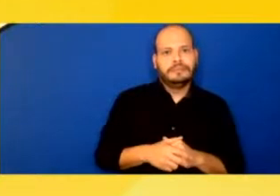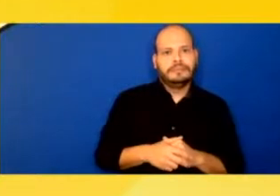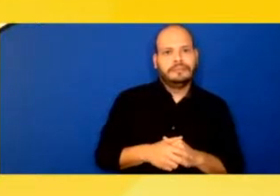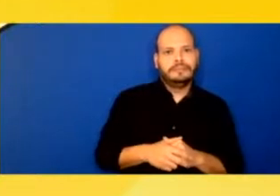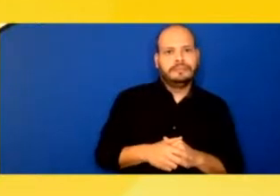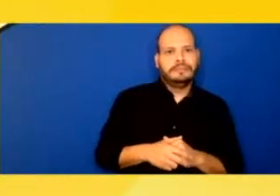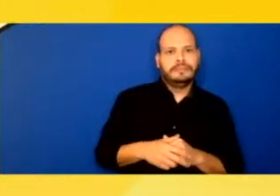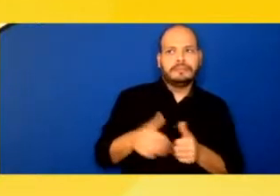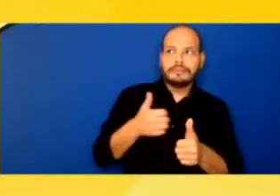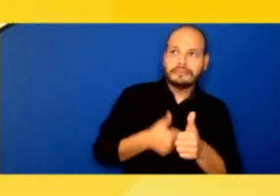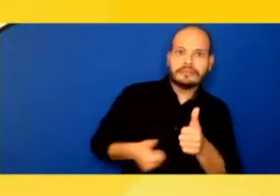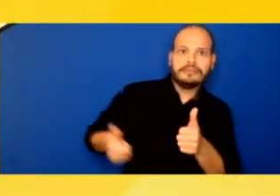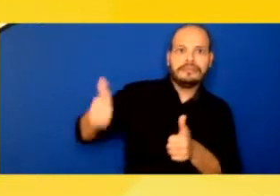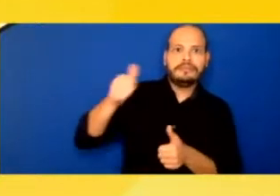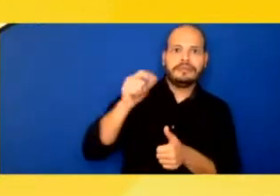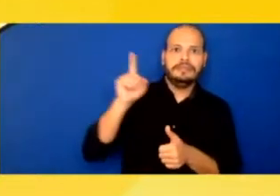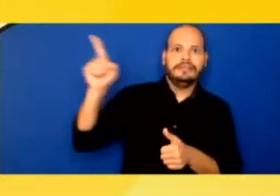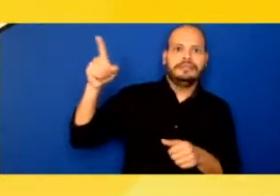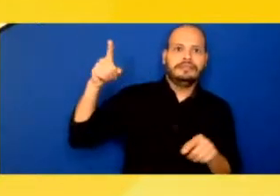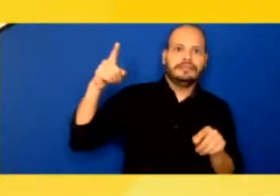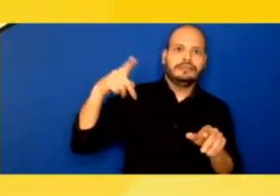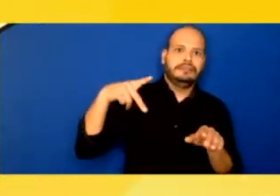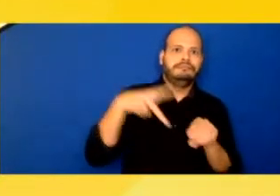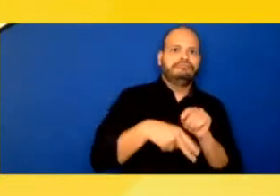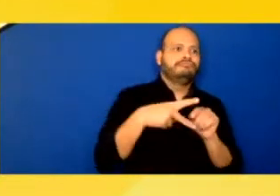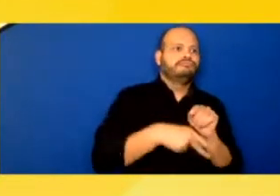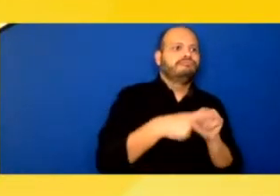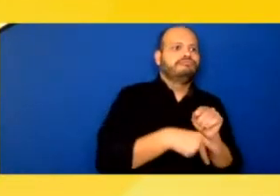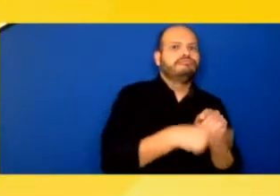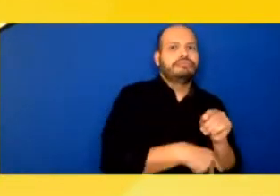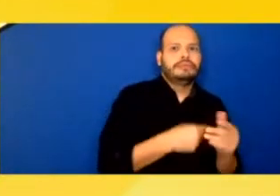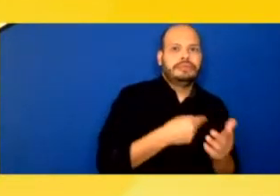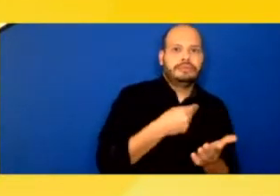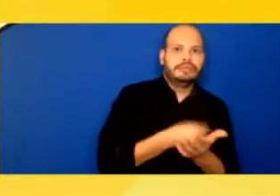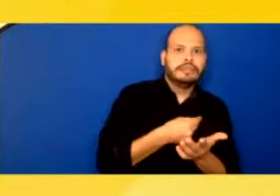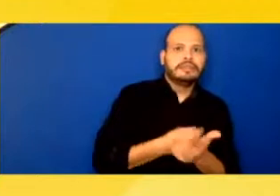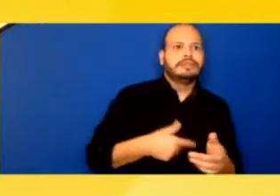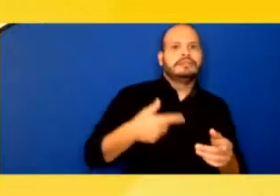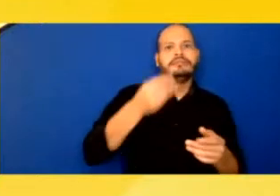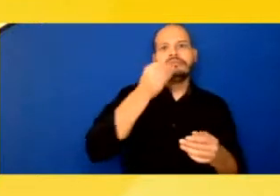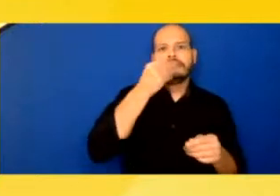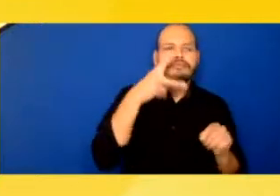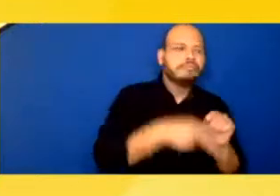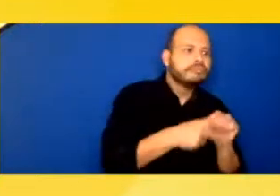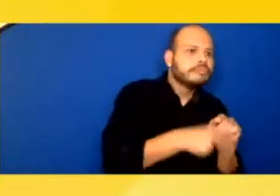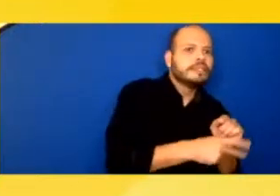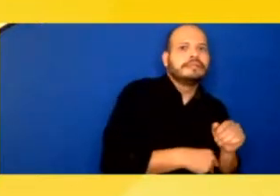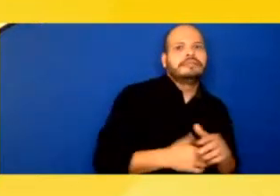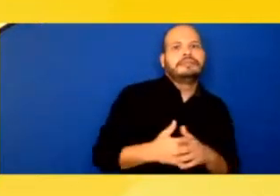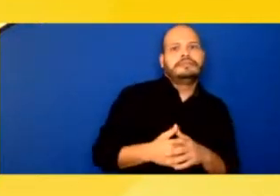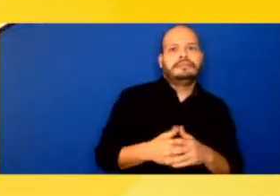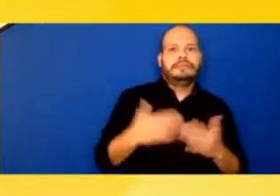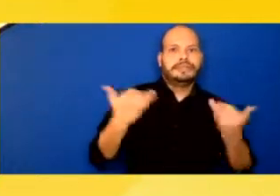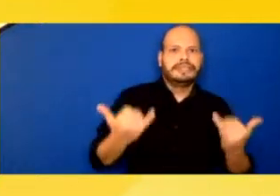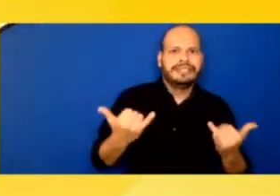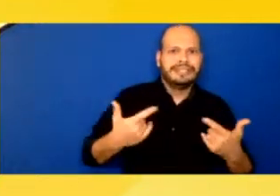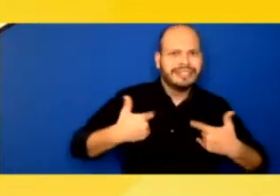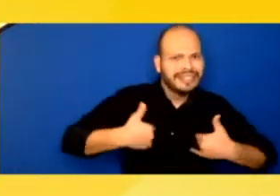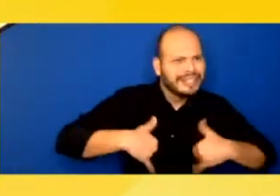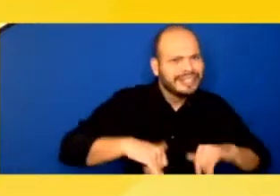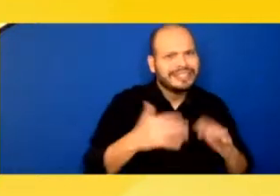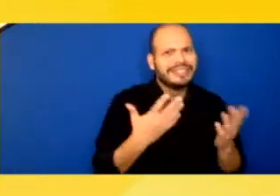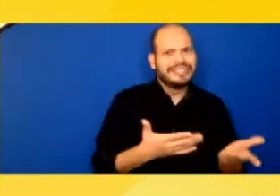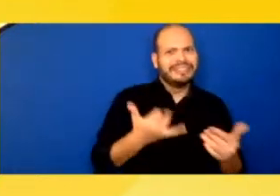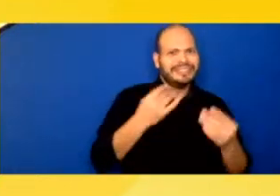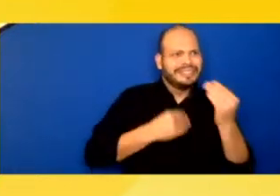of the rich. He doesn't say that the private insurance companies can pay families of those bruised and battered by the legions of